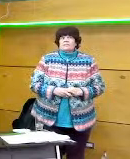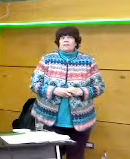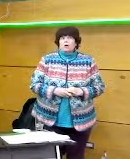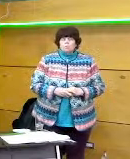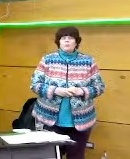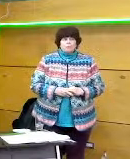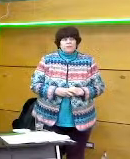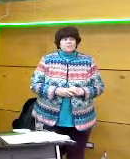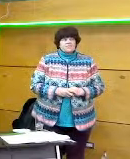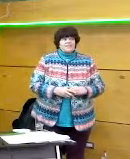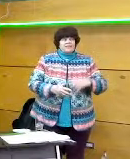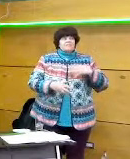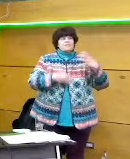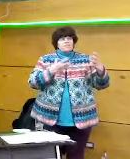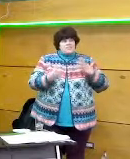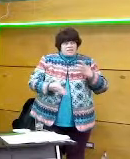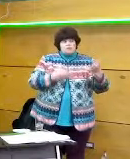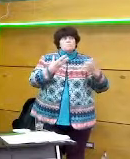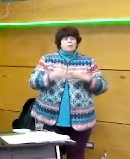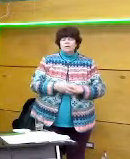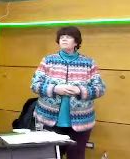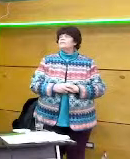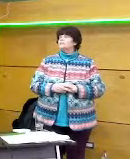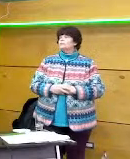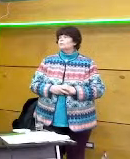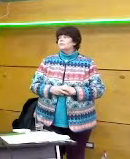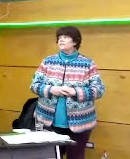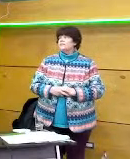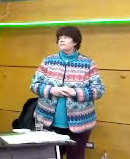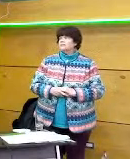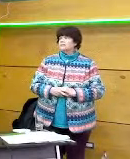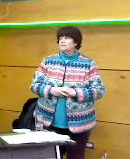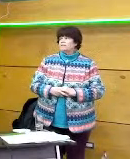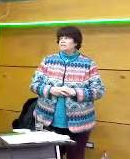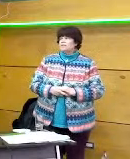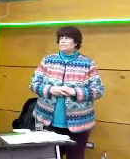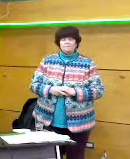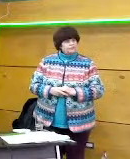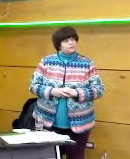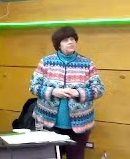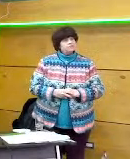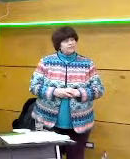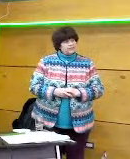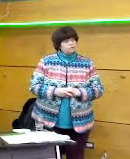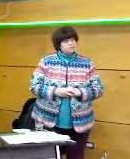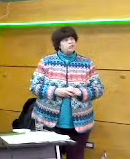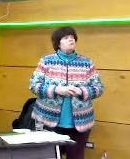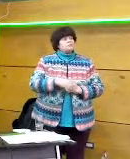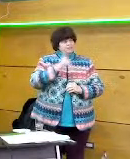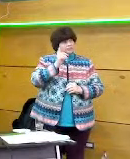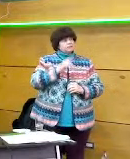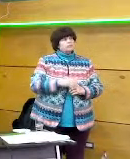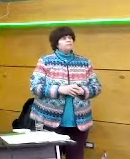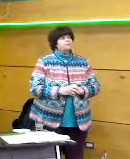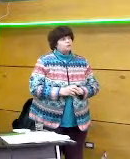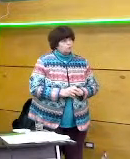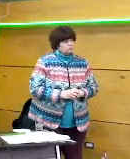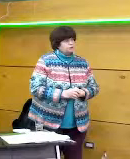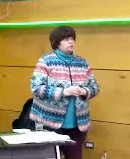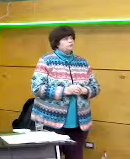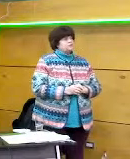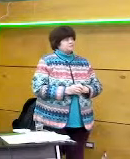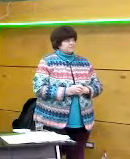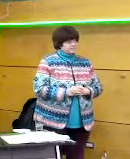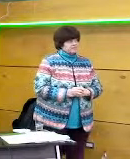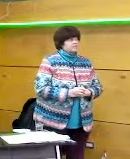Does it help you understand the theme of the story? Figurative language, particularly for your